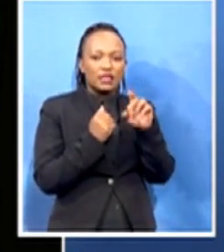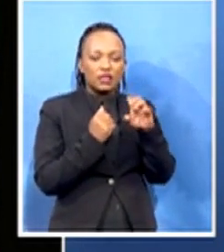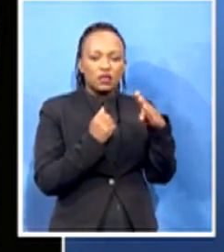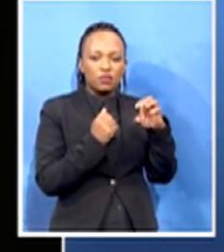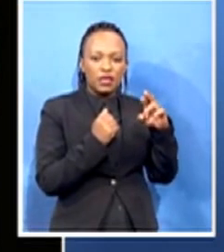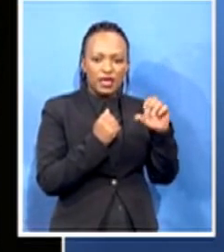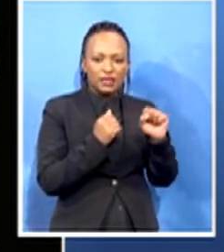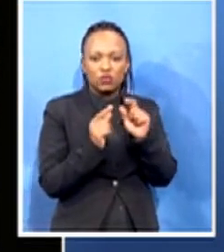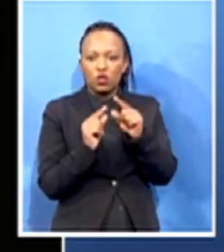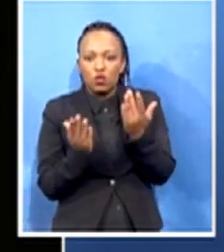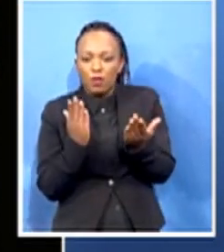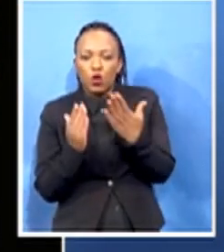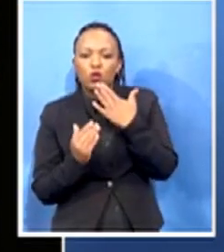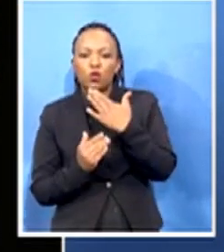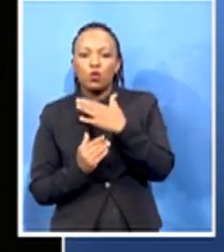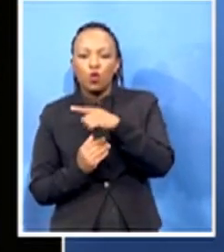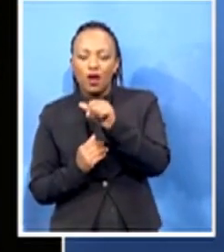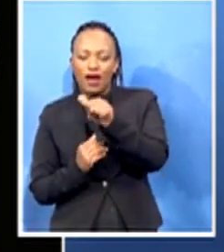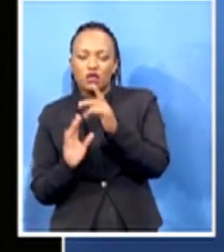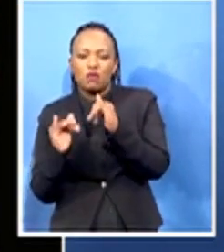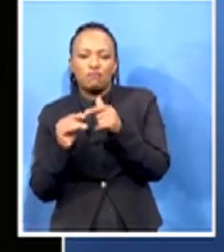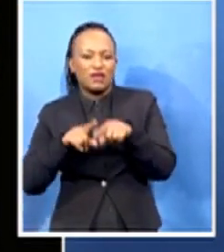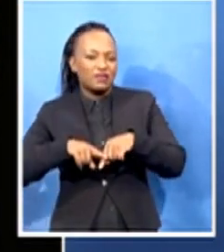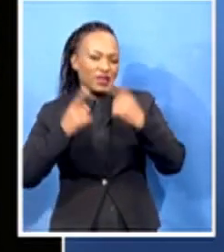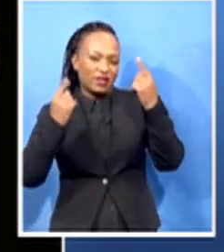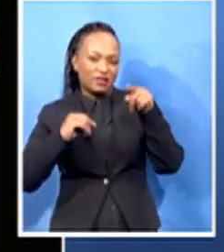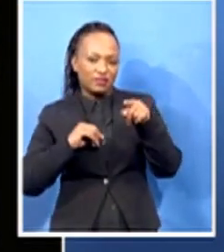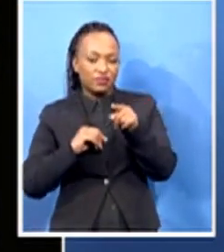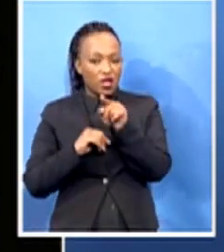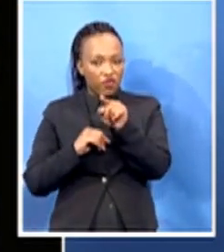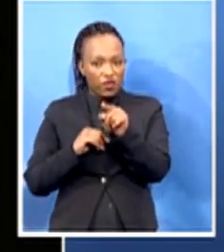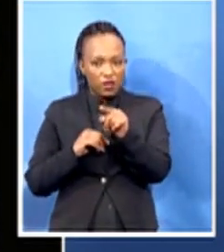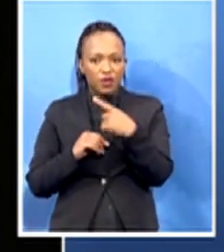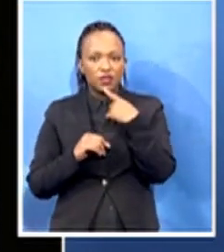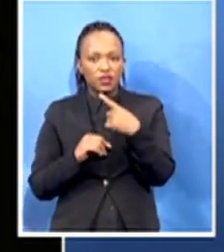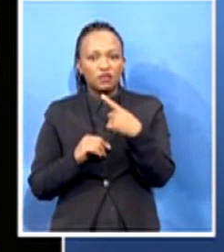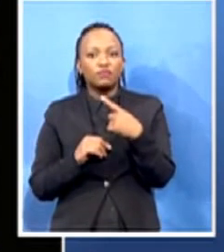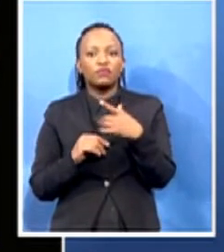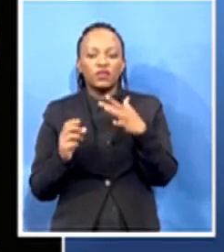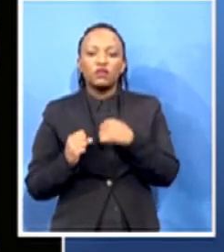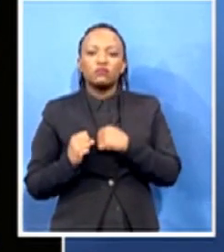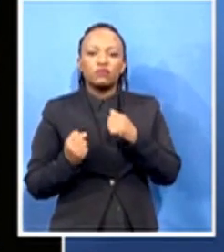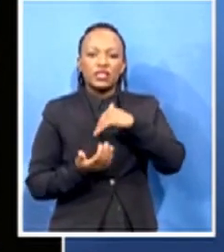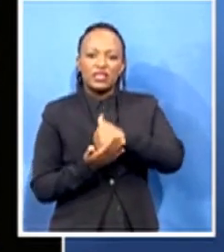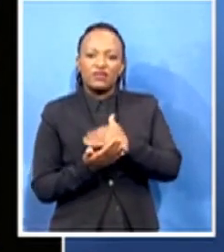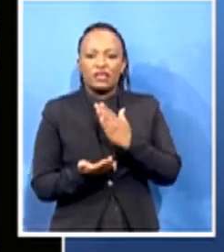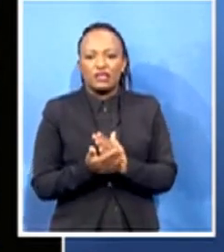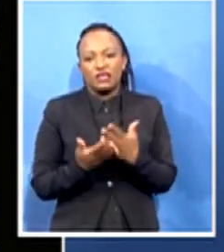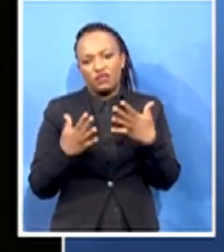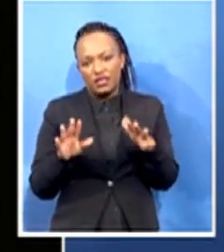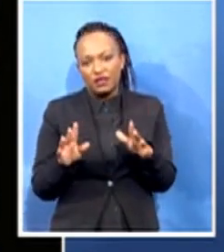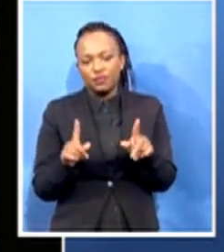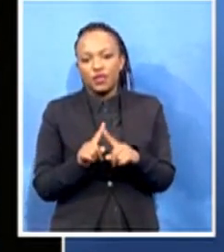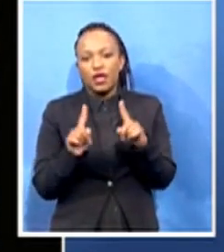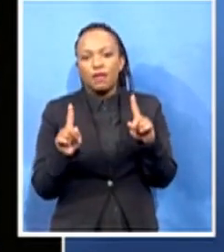are far different. That's why to them, they never even declared a dividend. So yeah. Unfortunately, when we talk, we must know that we are